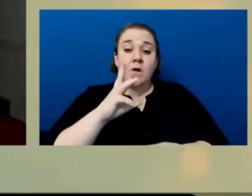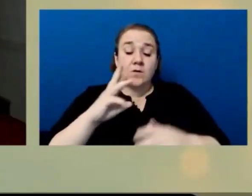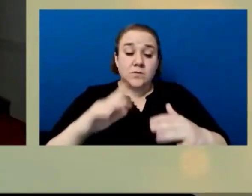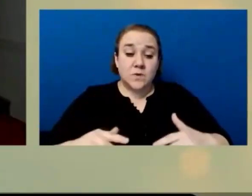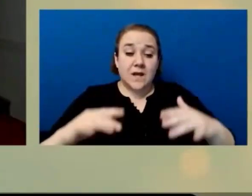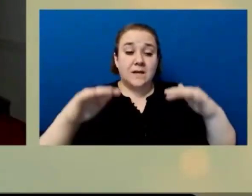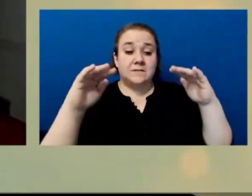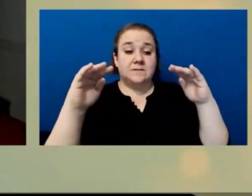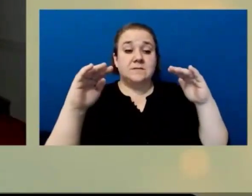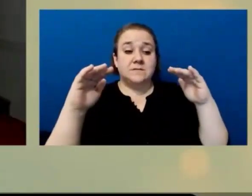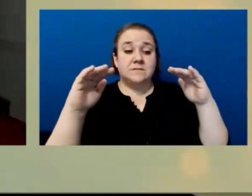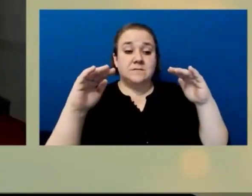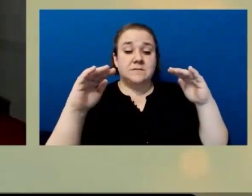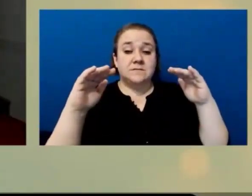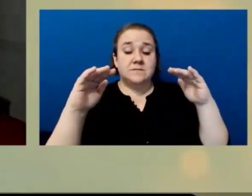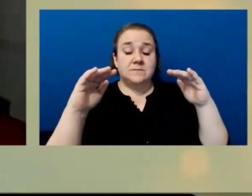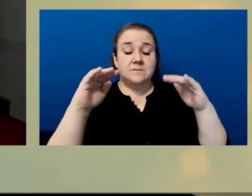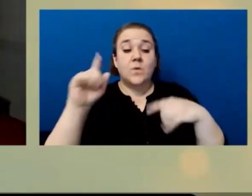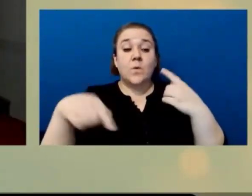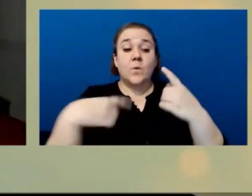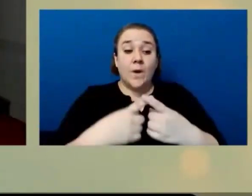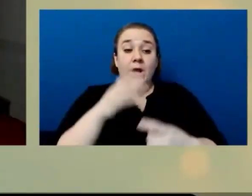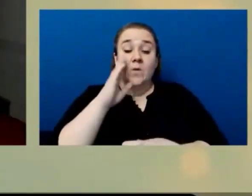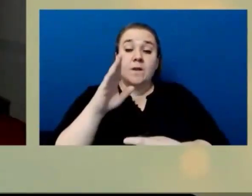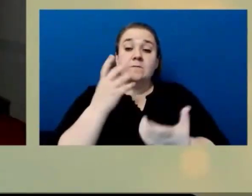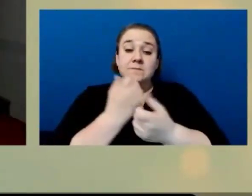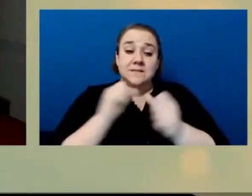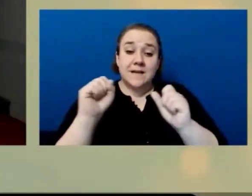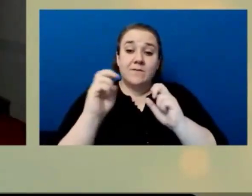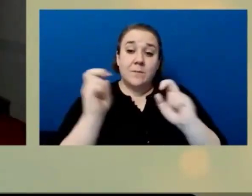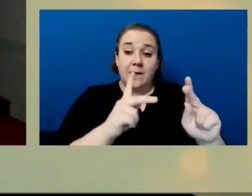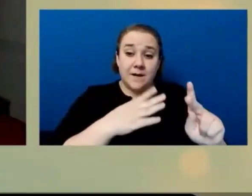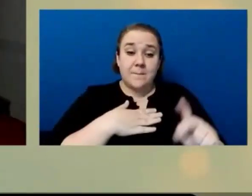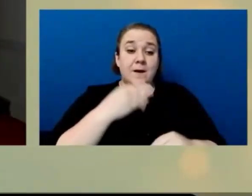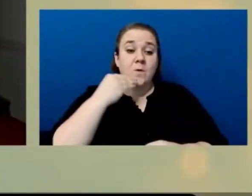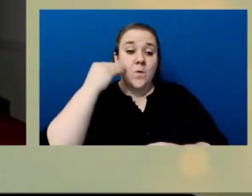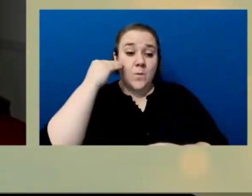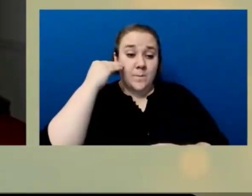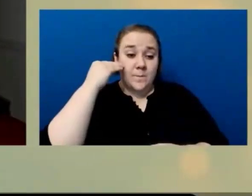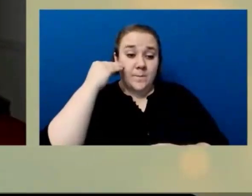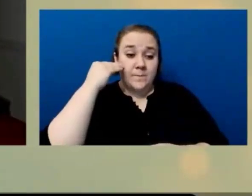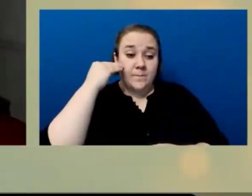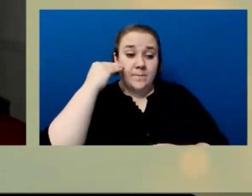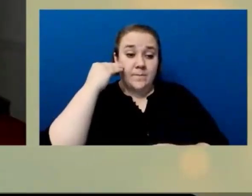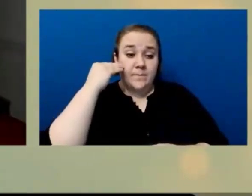waters rise. Of when will it be safe to return to my home?